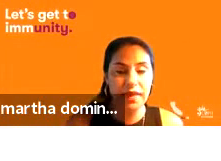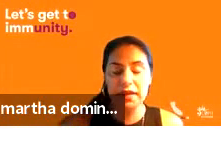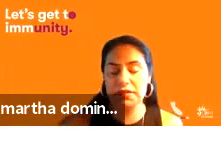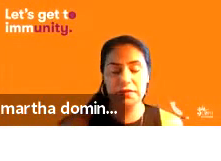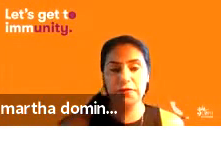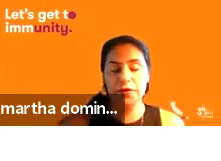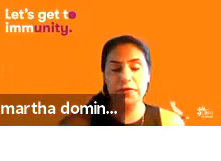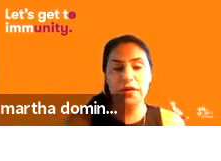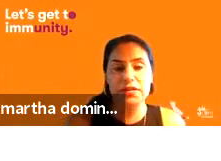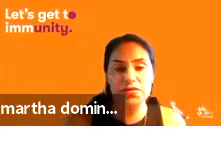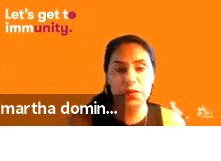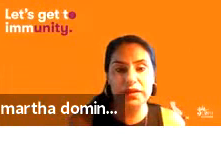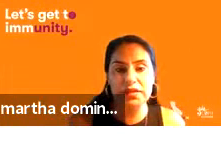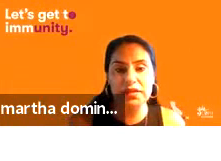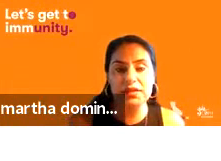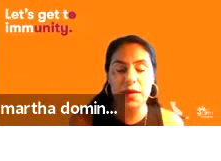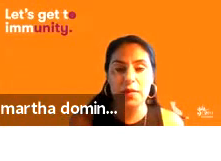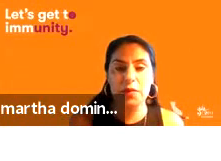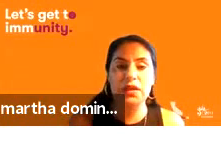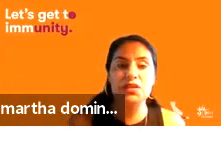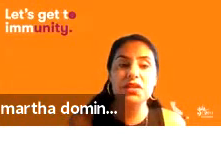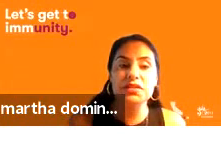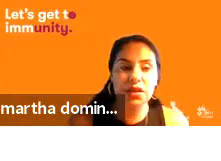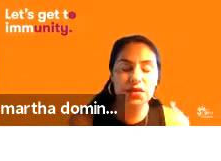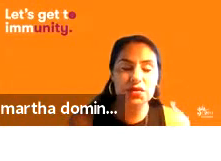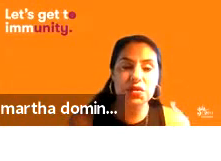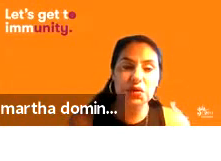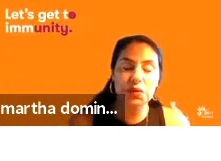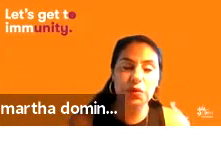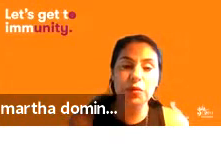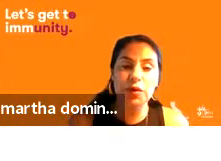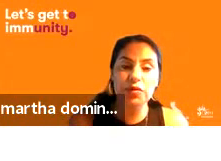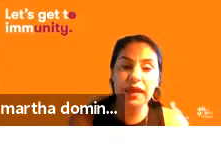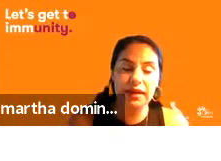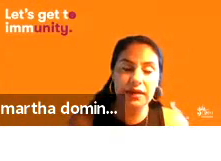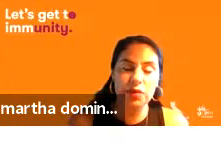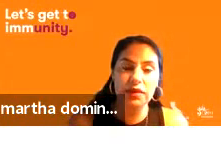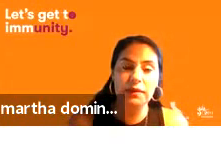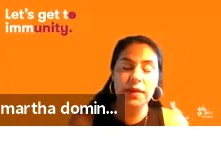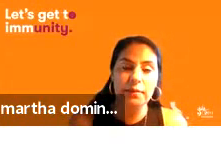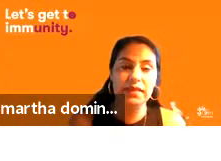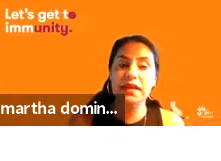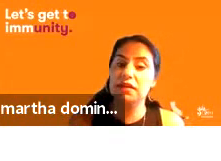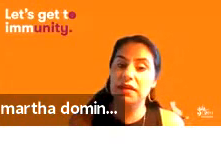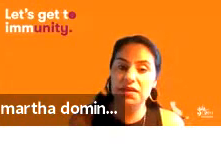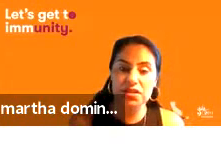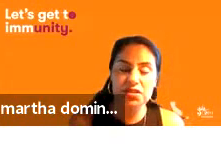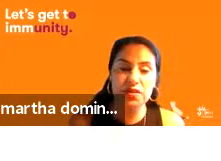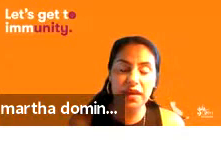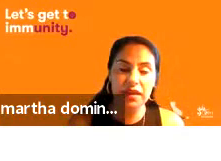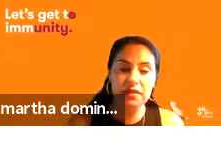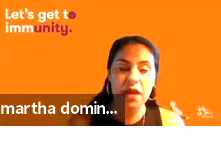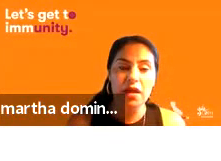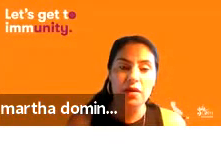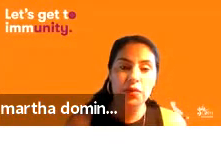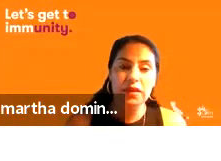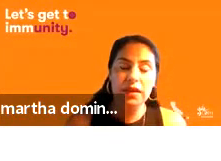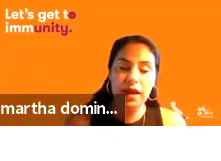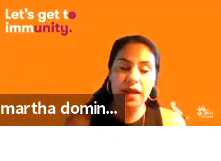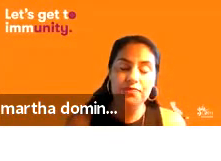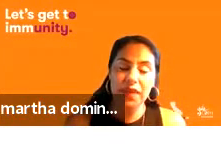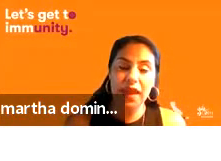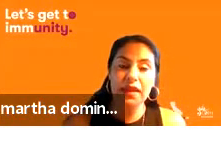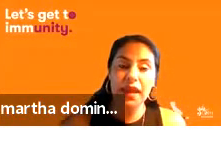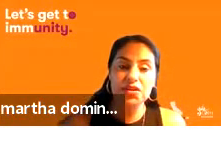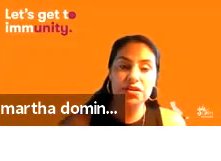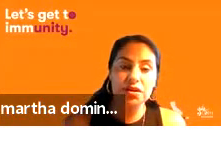and that's for various reasons, but we need to continue to promote that and really make that connection so they can